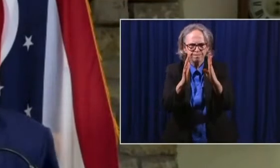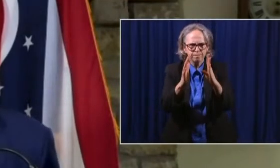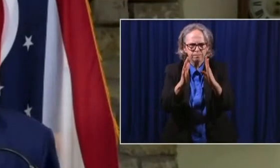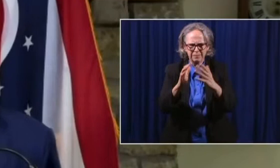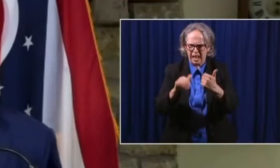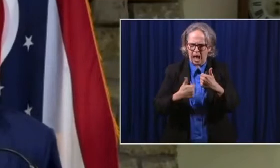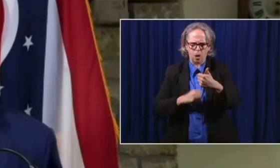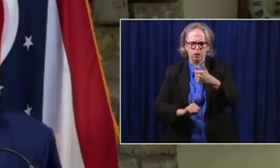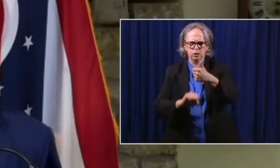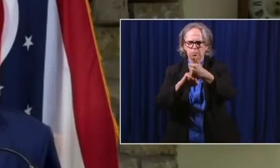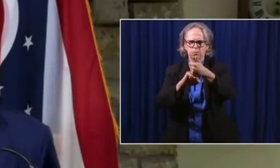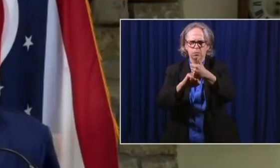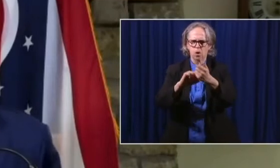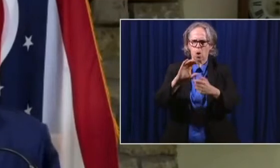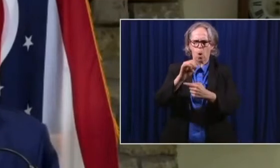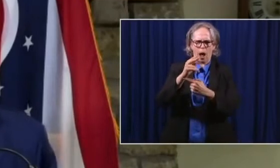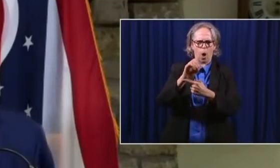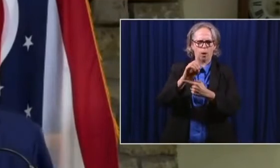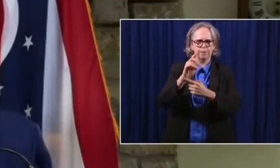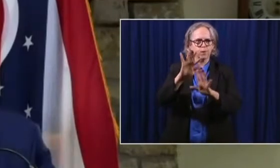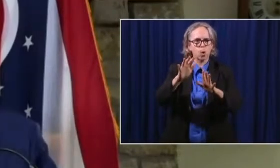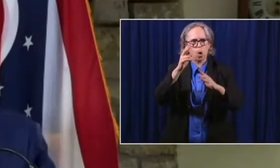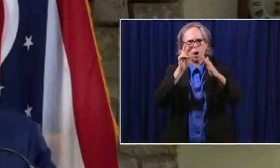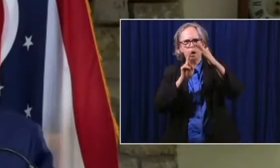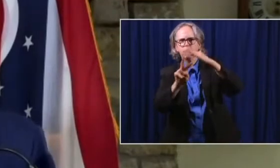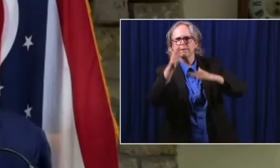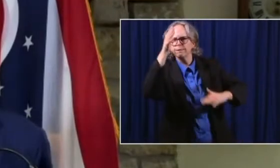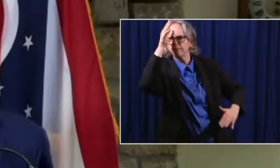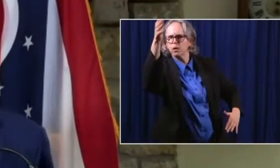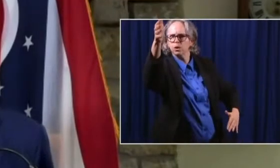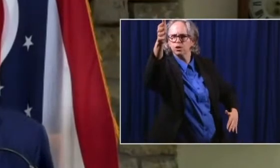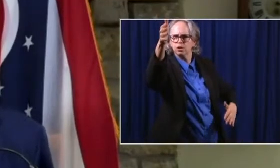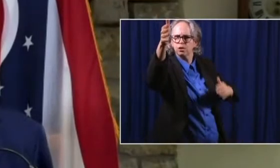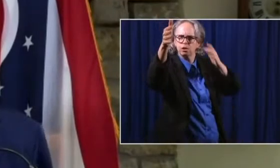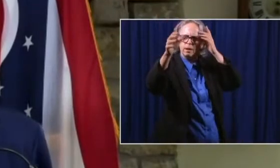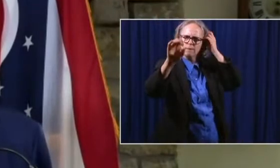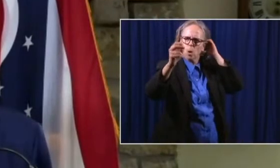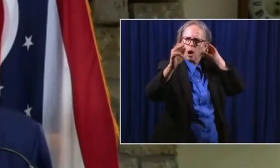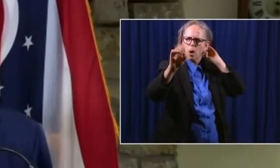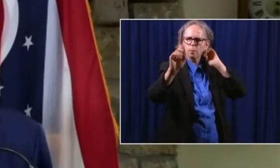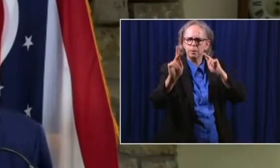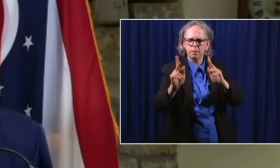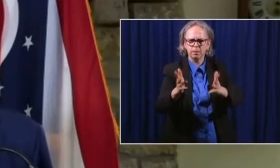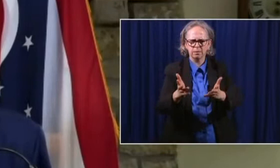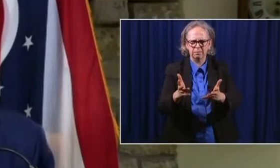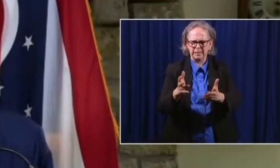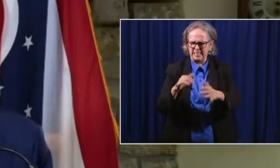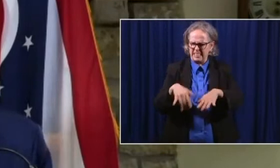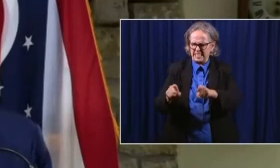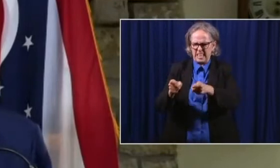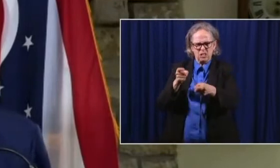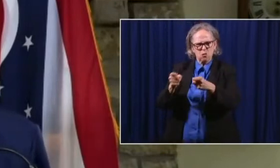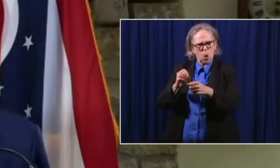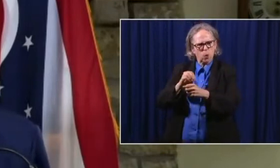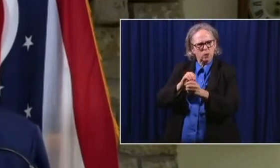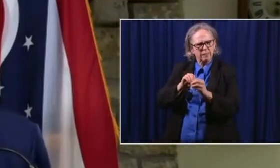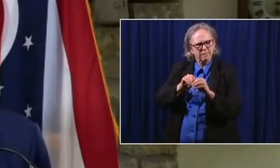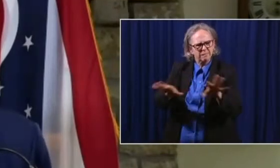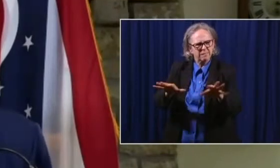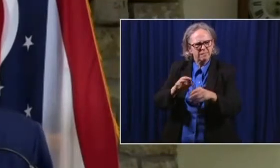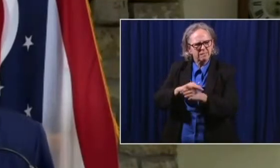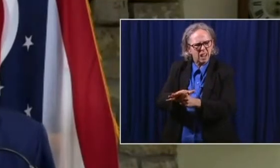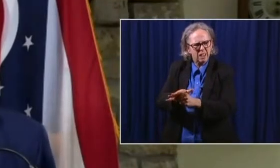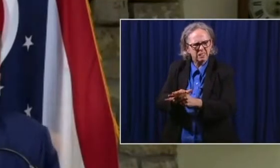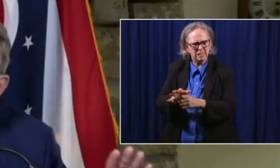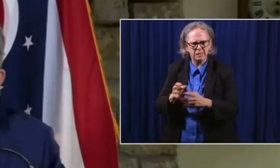after this is over with. We got to keep things going. We got to keep the fire down. We got to save as many lives as we can